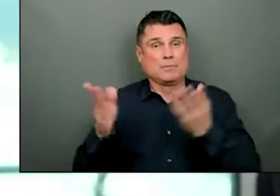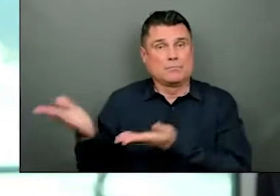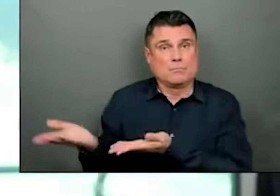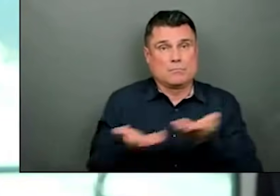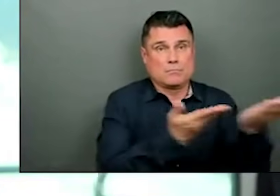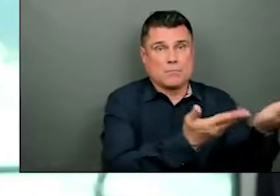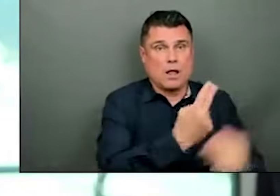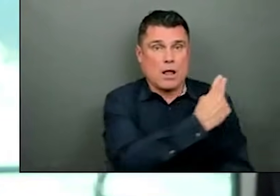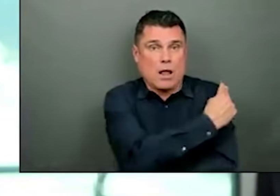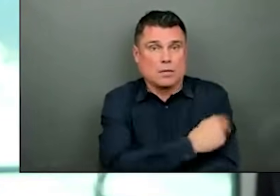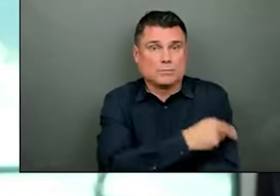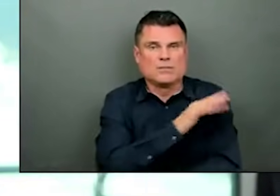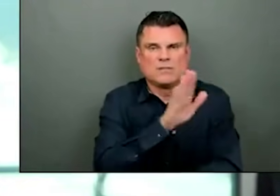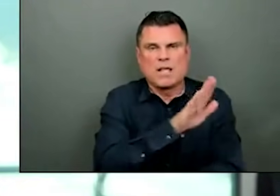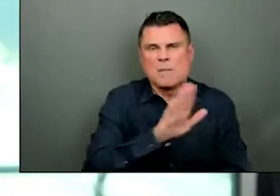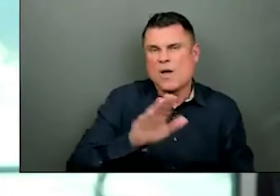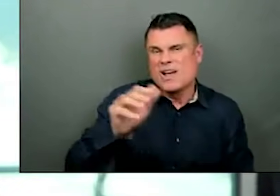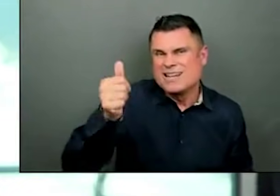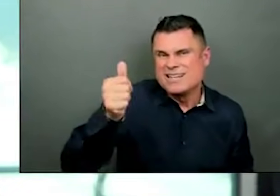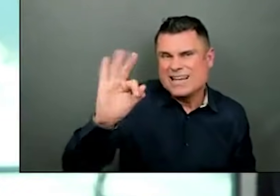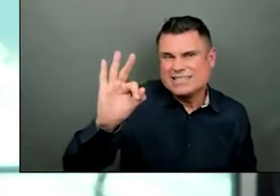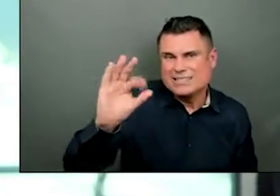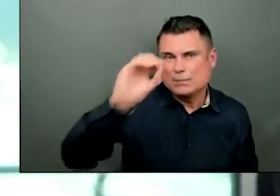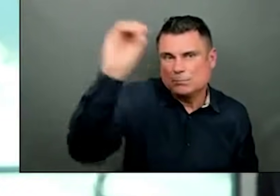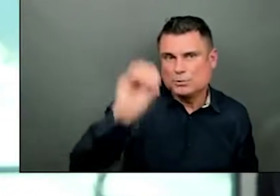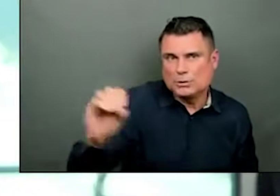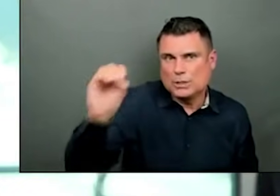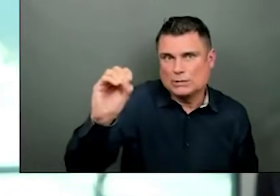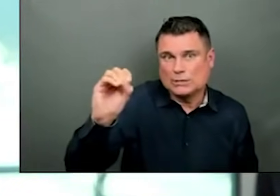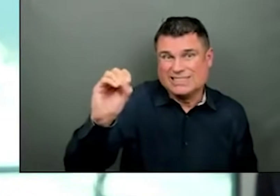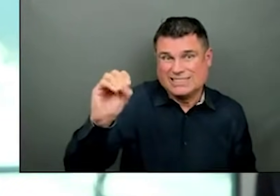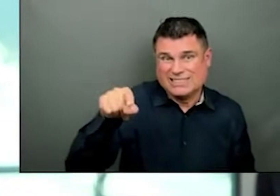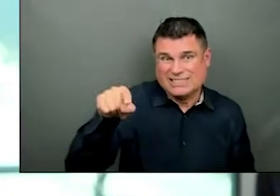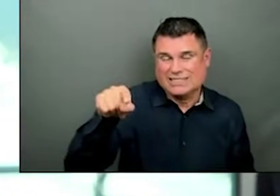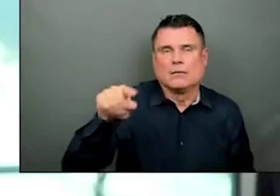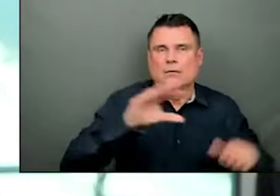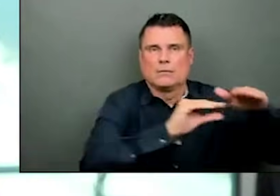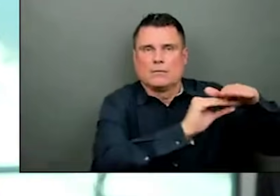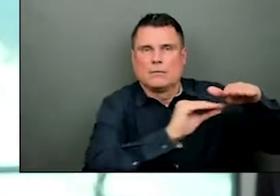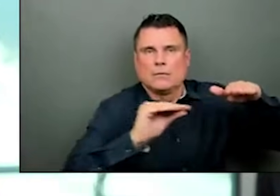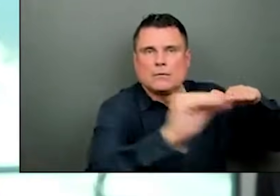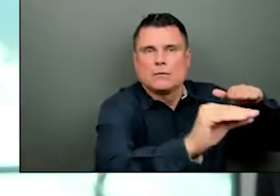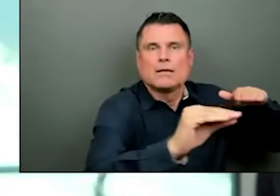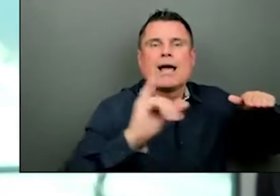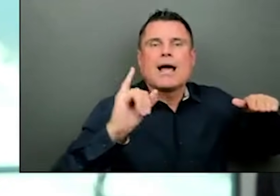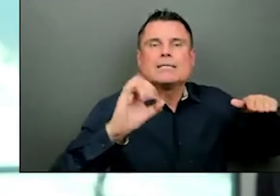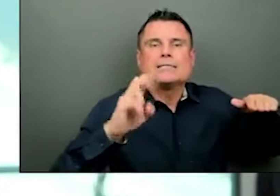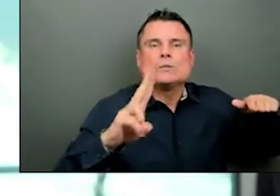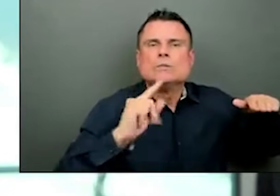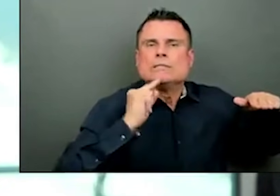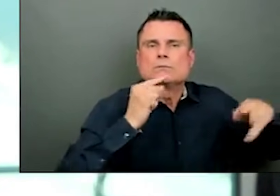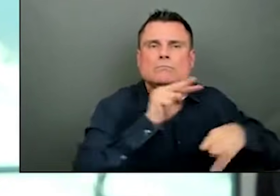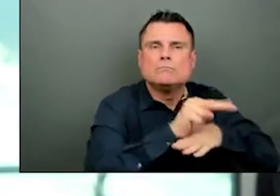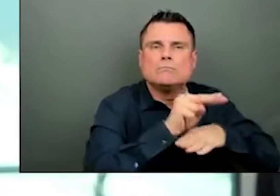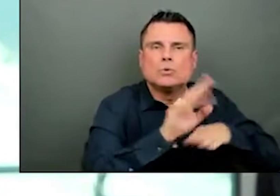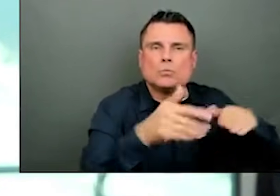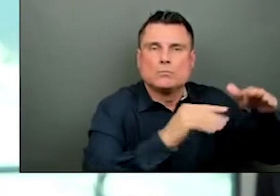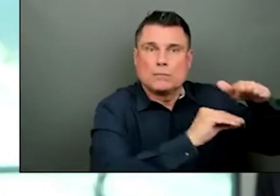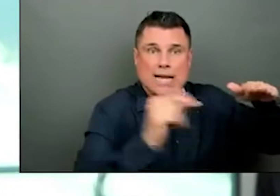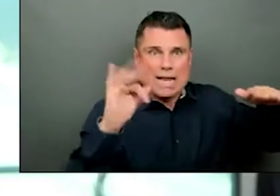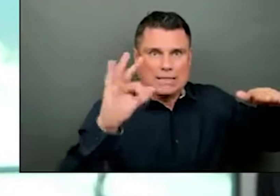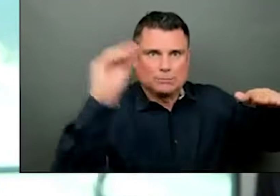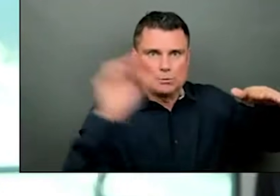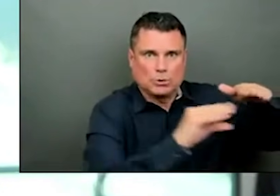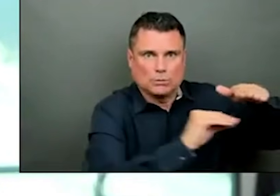about a third. So we are seeing, but the numbers are still relatively small. We're in I think that we're up to about 60 people